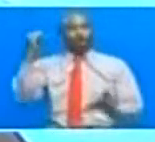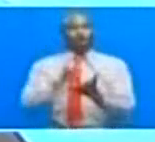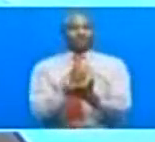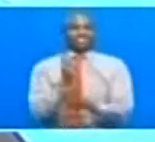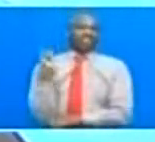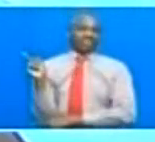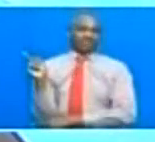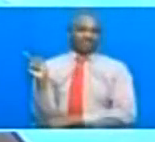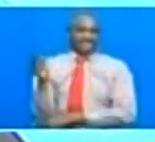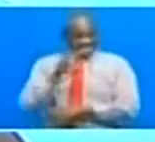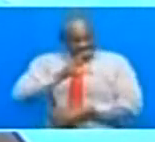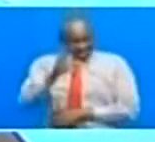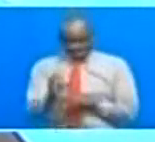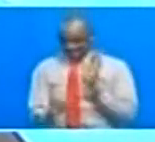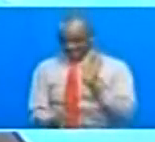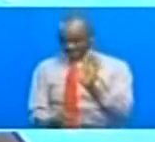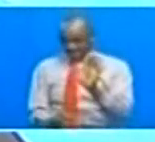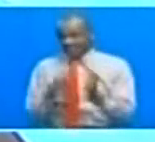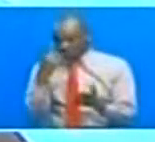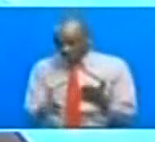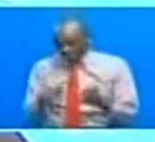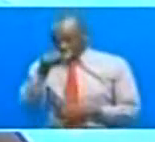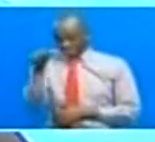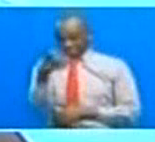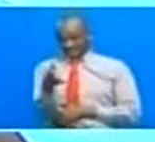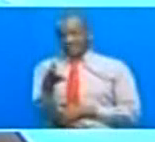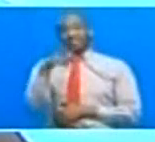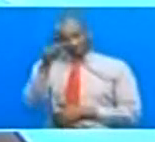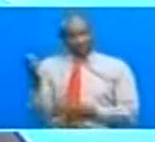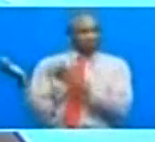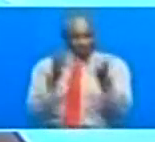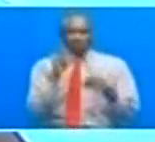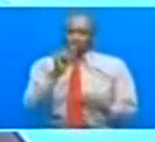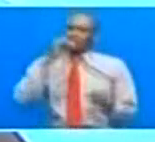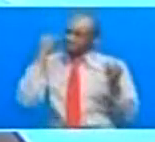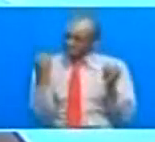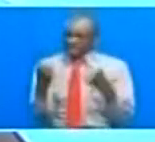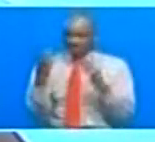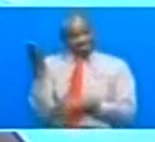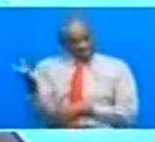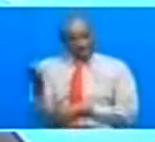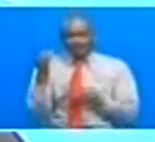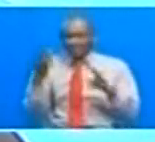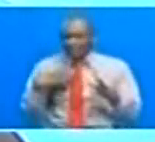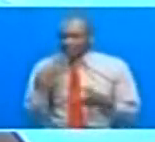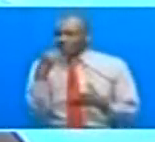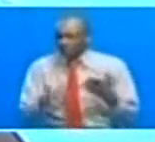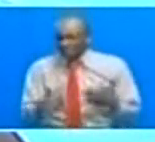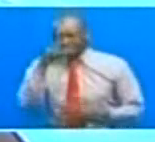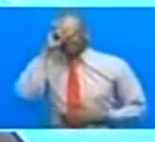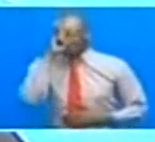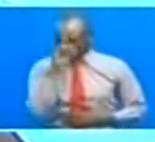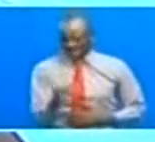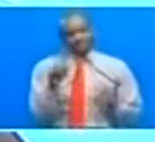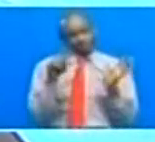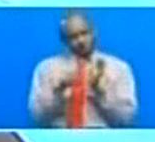However, the county, contrary to stereotypes, is a net importer of chicken, with many suppliers now saying there's a serious